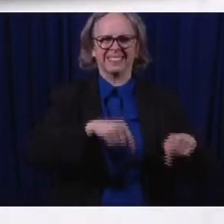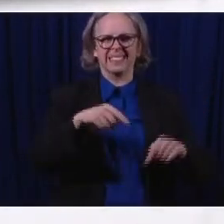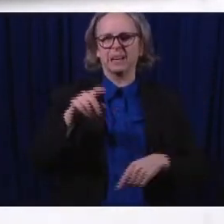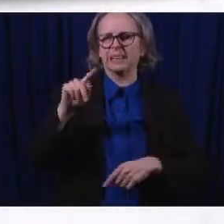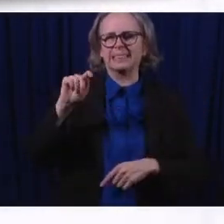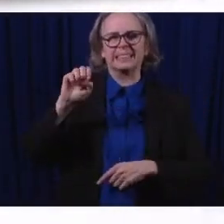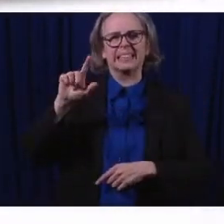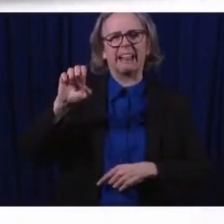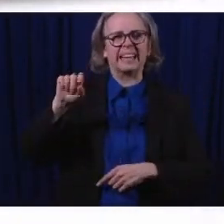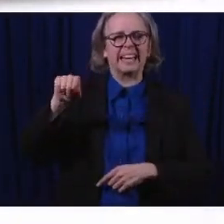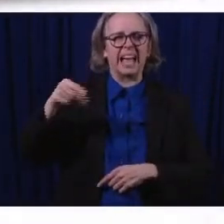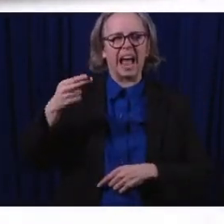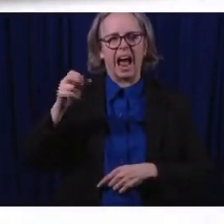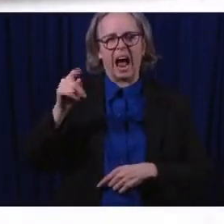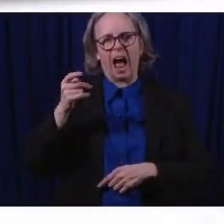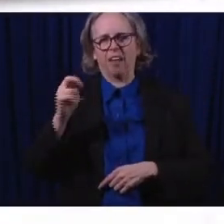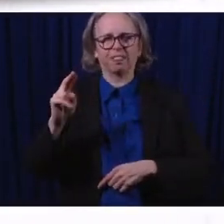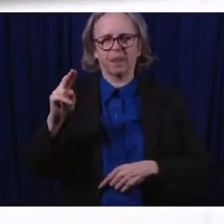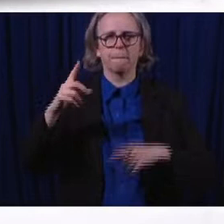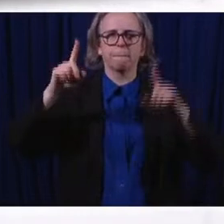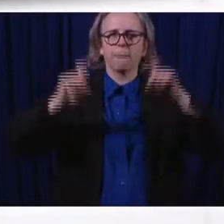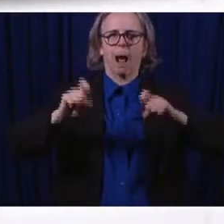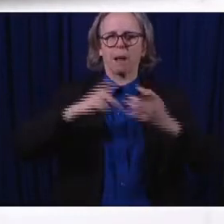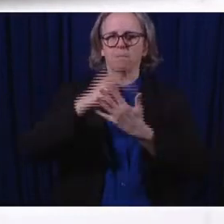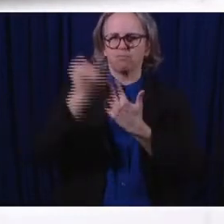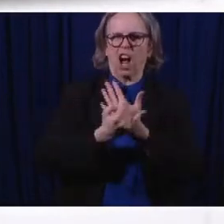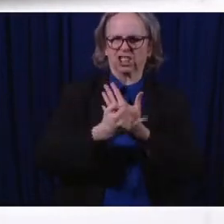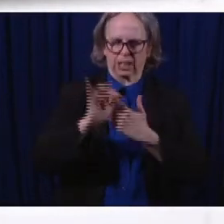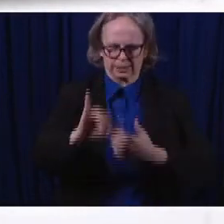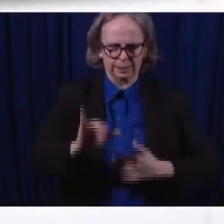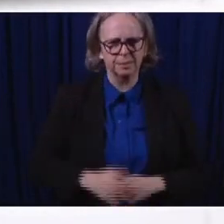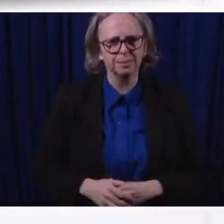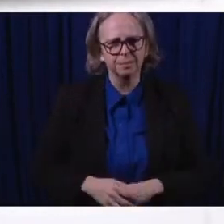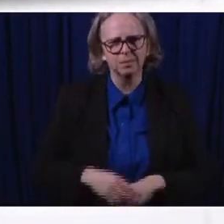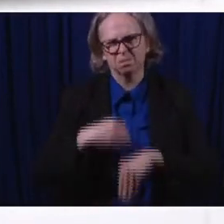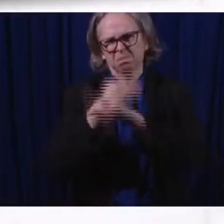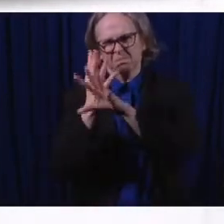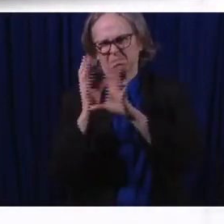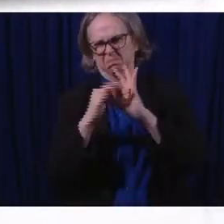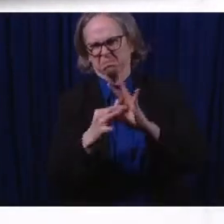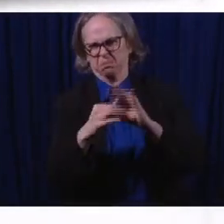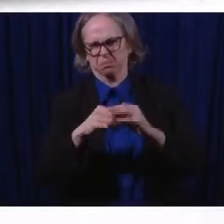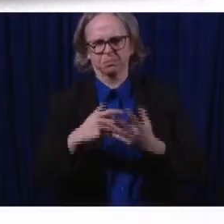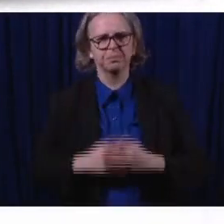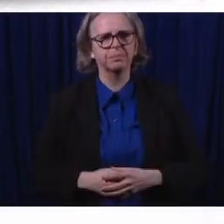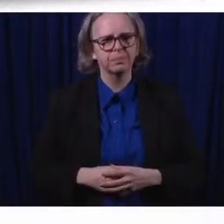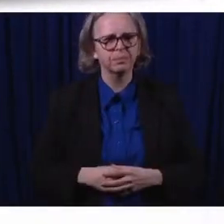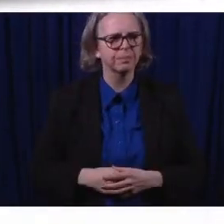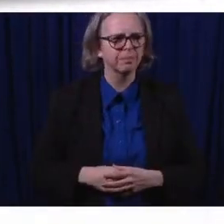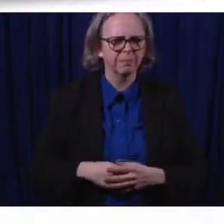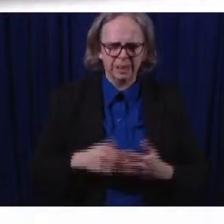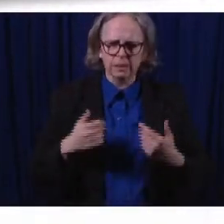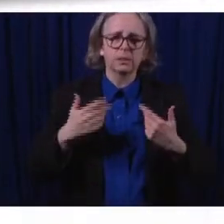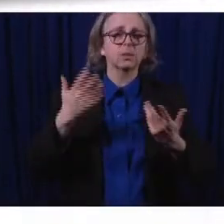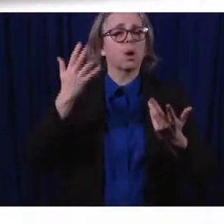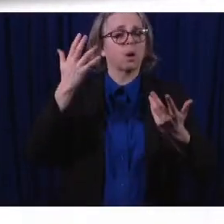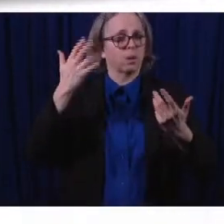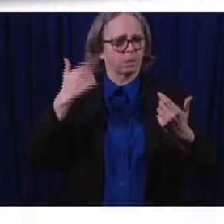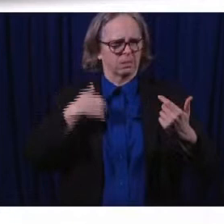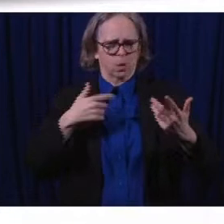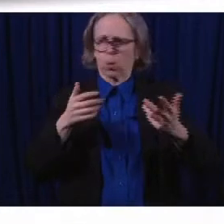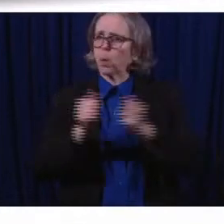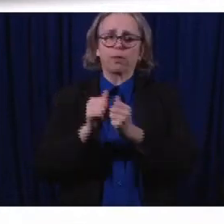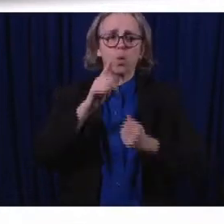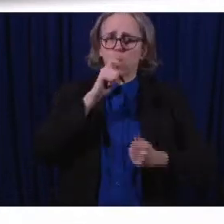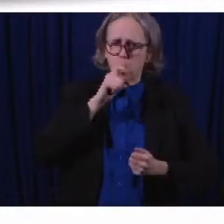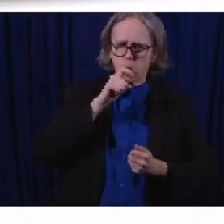School District. If you remember that day, we were joined with Lydia Brodegard, who is the district manager